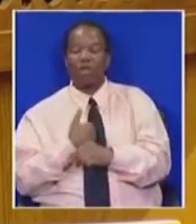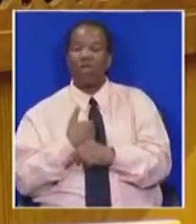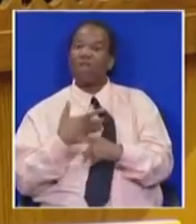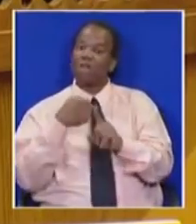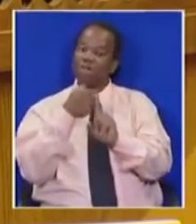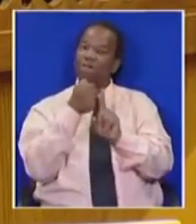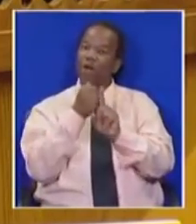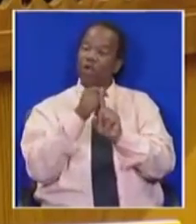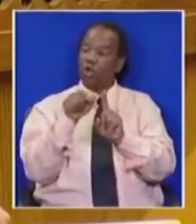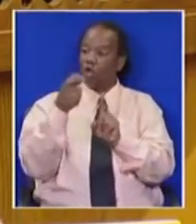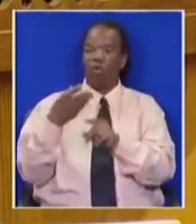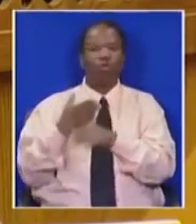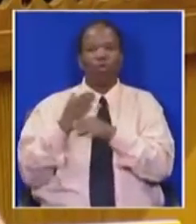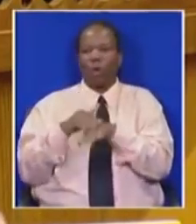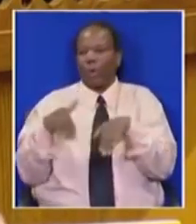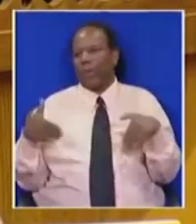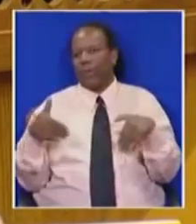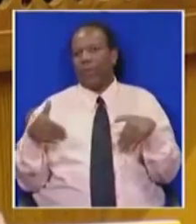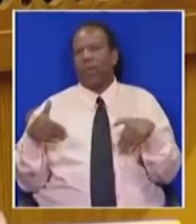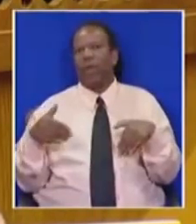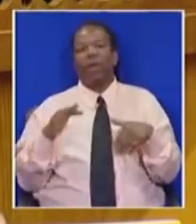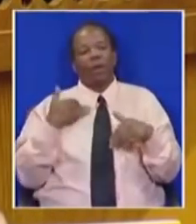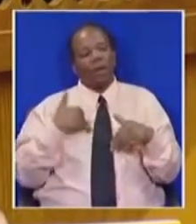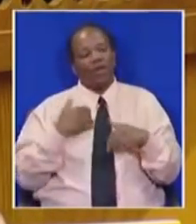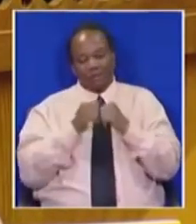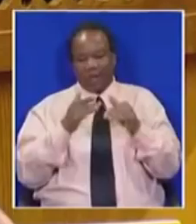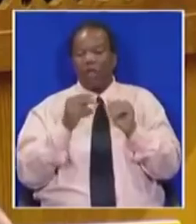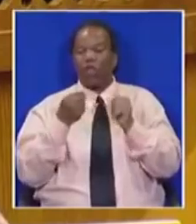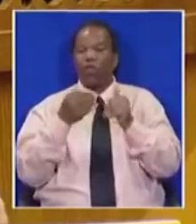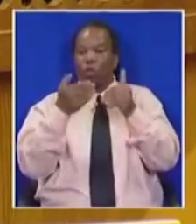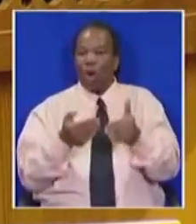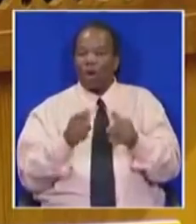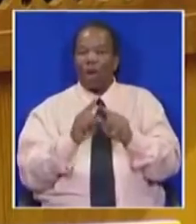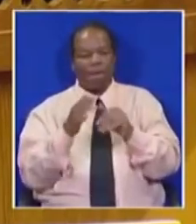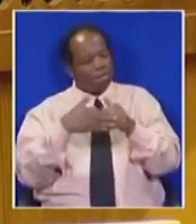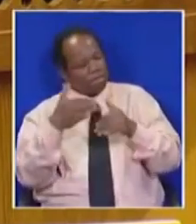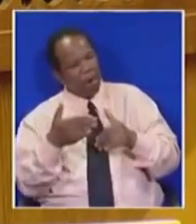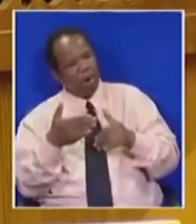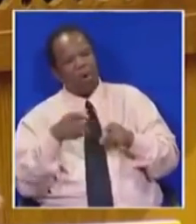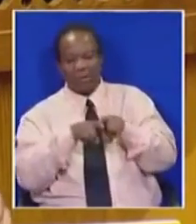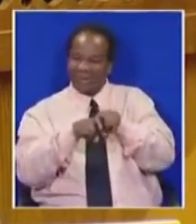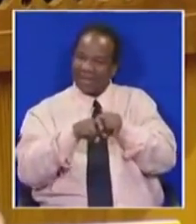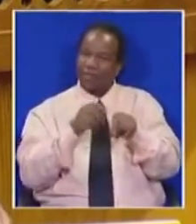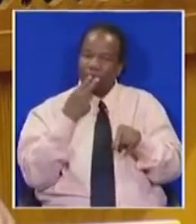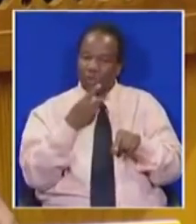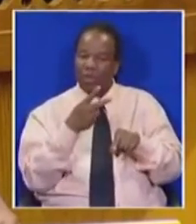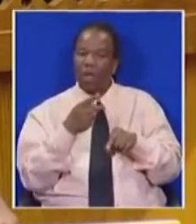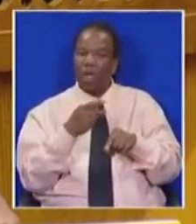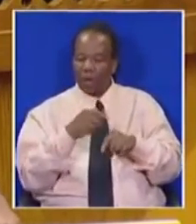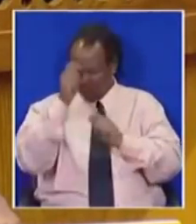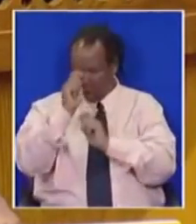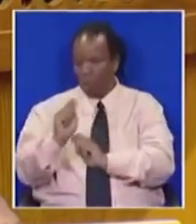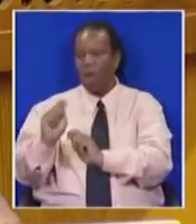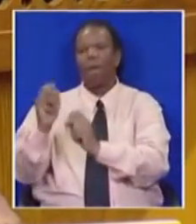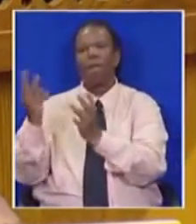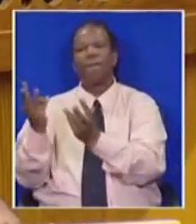left out and unemployed. May we enter a new era of mutual, robust detest and show loyalty to the people of this beautiful